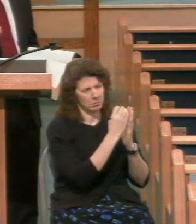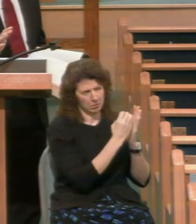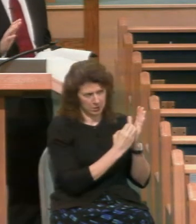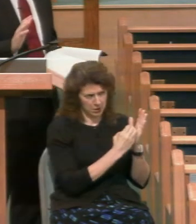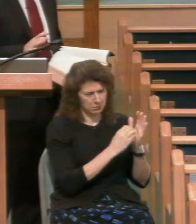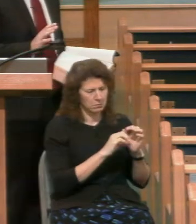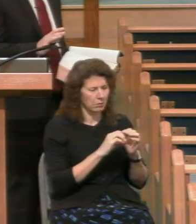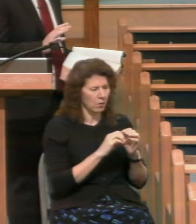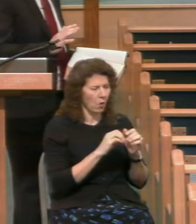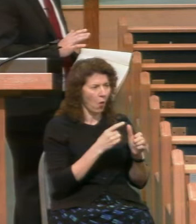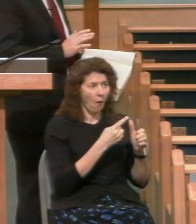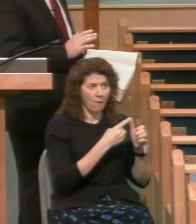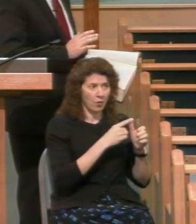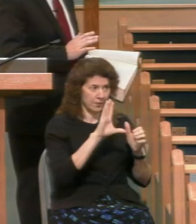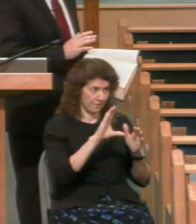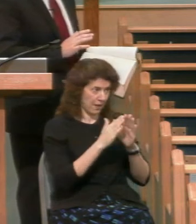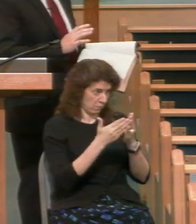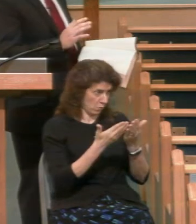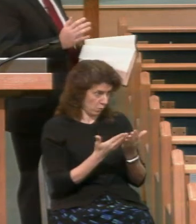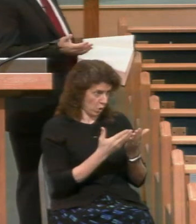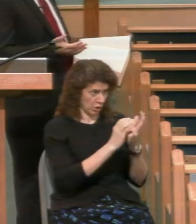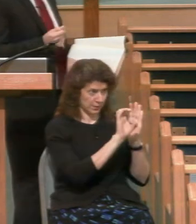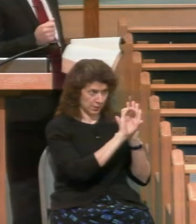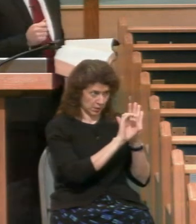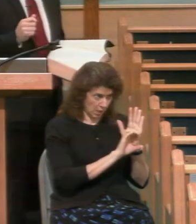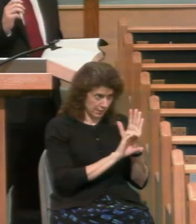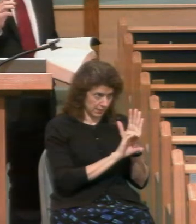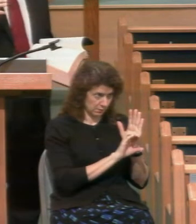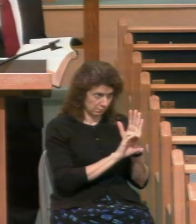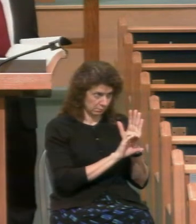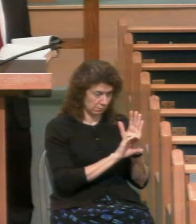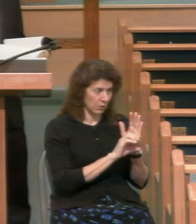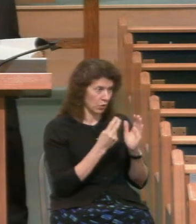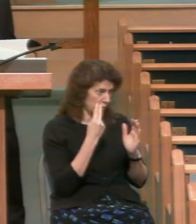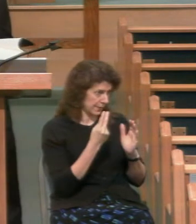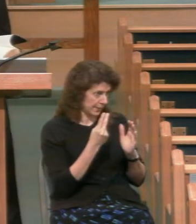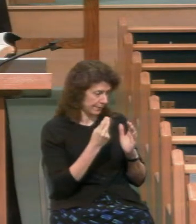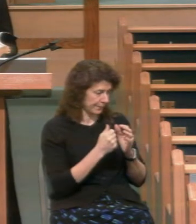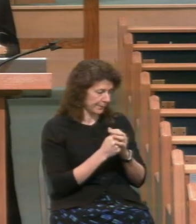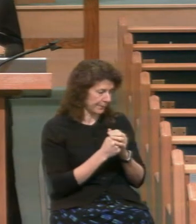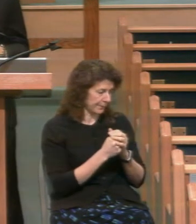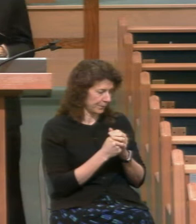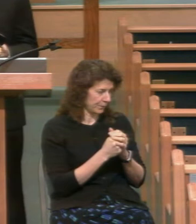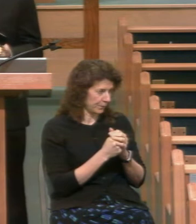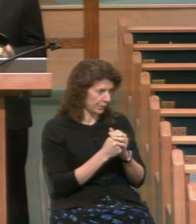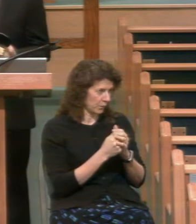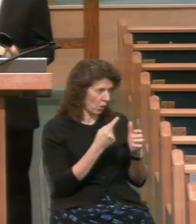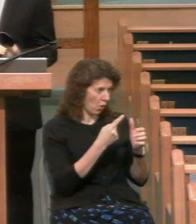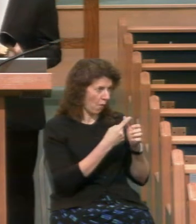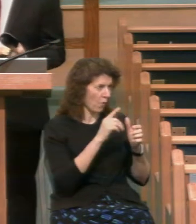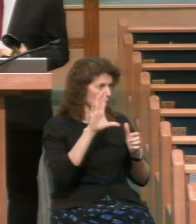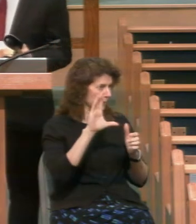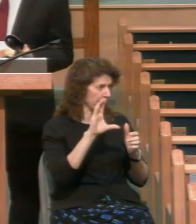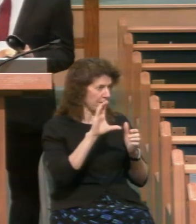books that you see in your table of contents or on your phone, what are these first 5 books typically